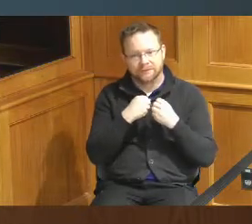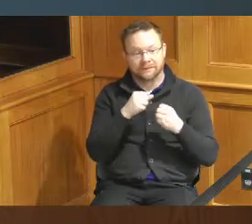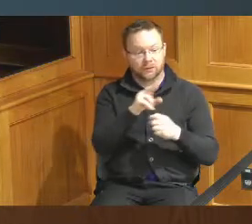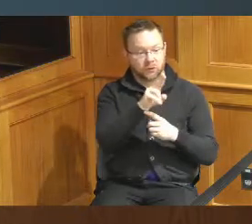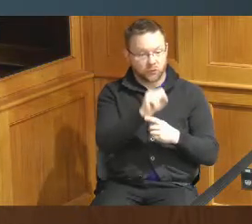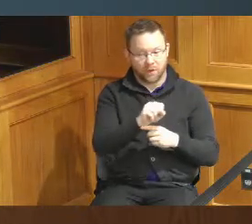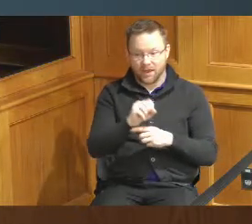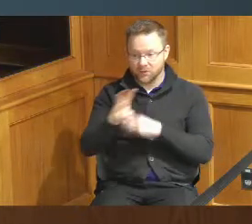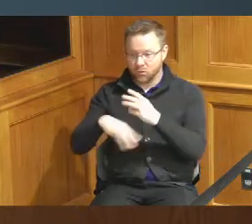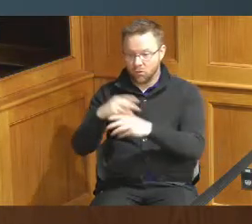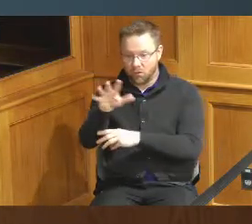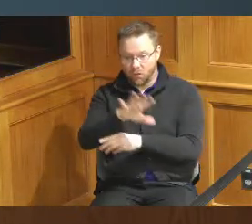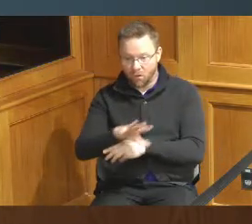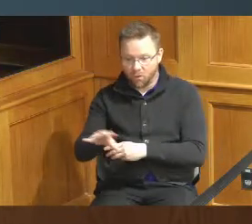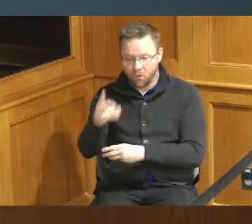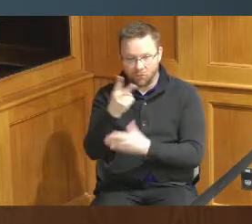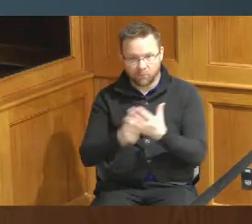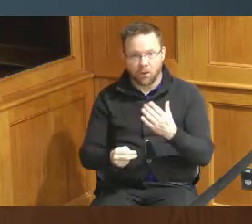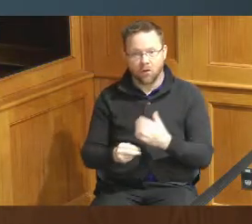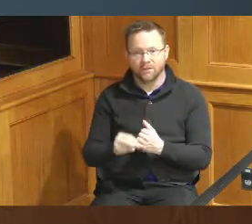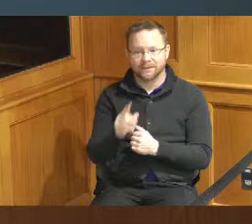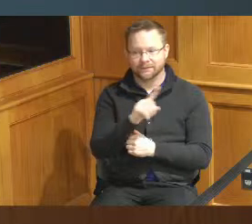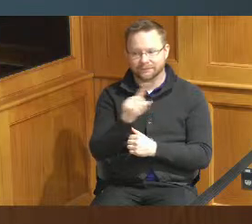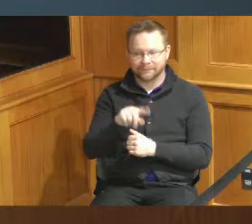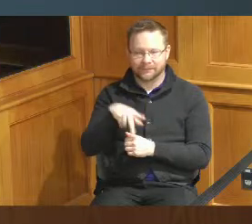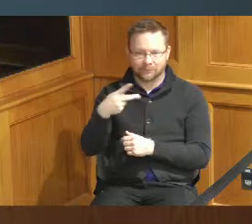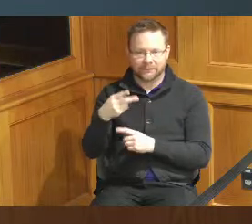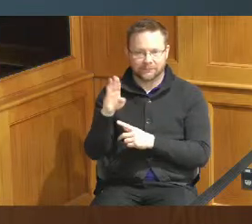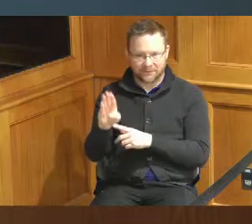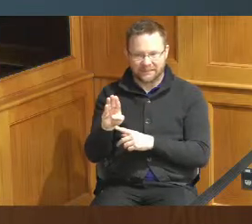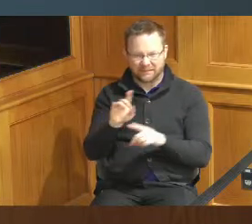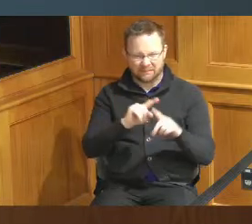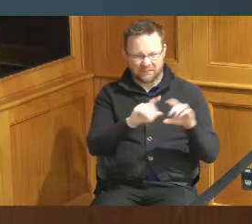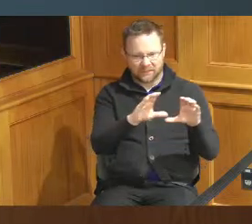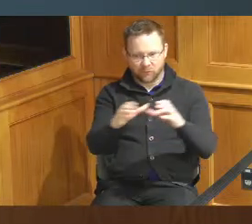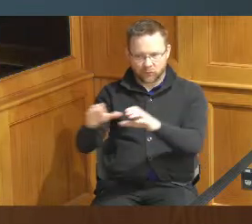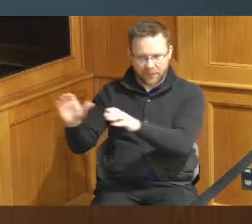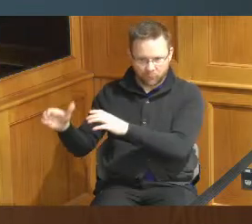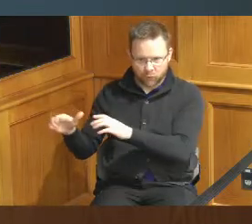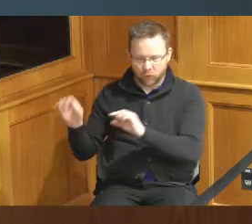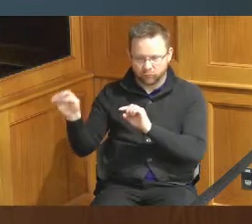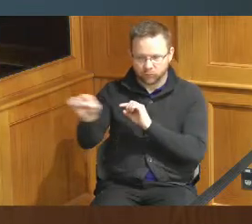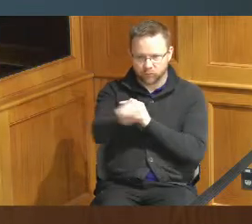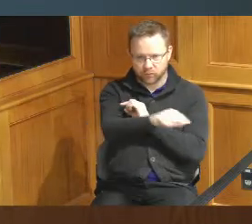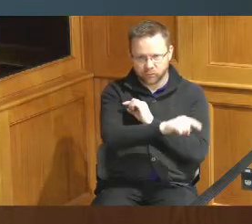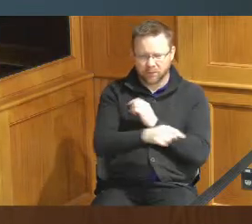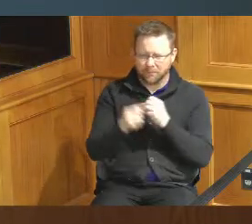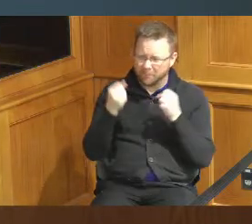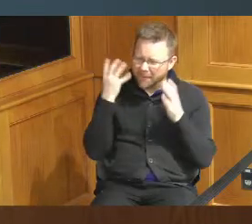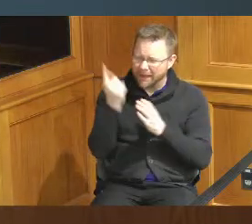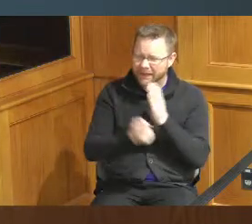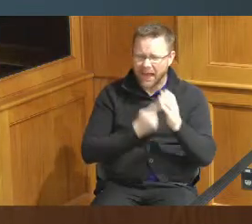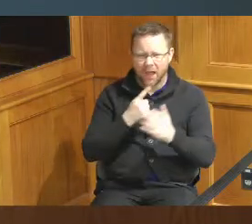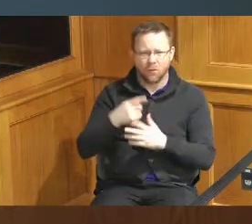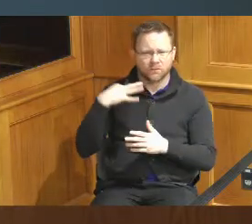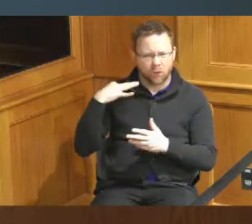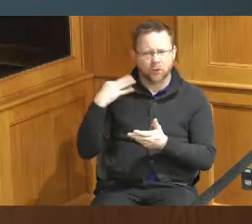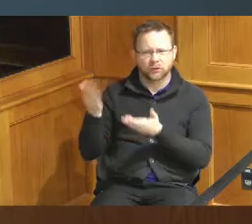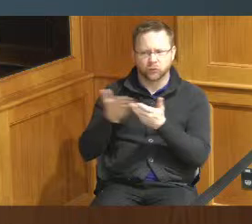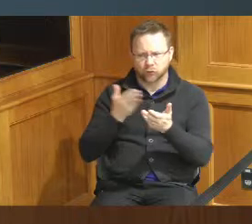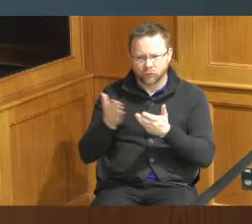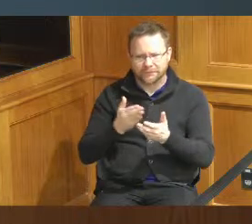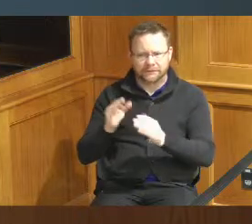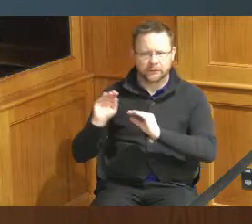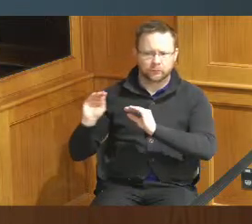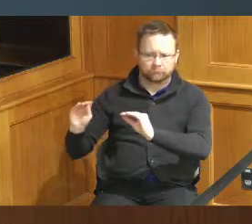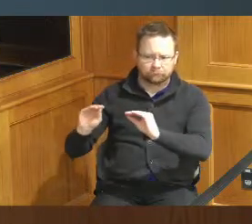internationally. Whereas Zeta Phi Beta Incorporated chapters and auxiliaries have given countless hours of volunteer service to